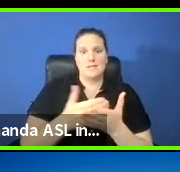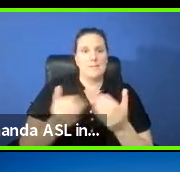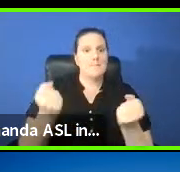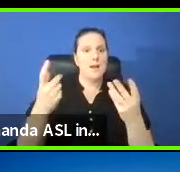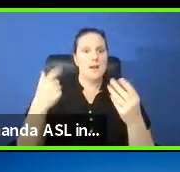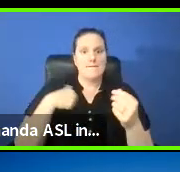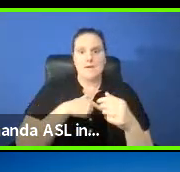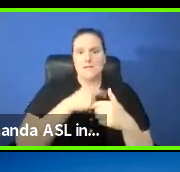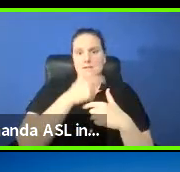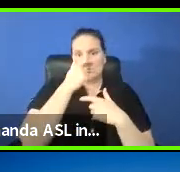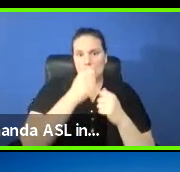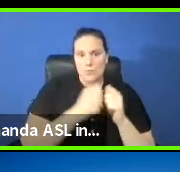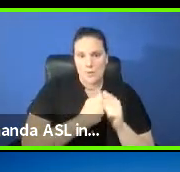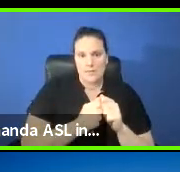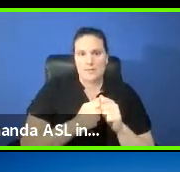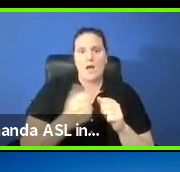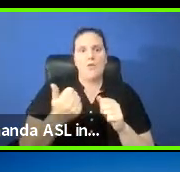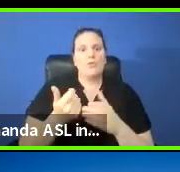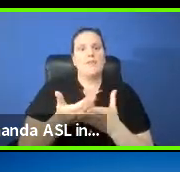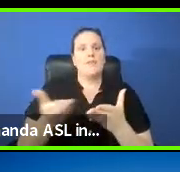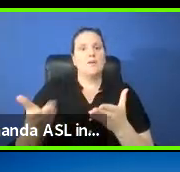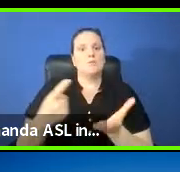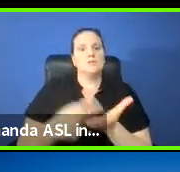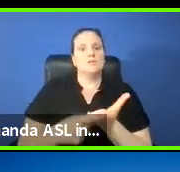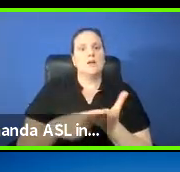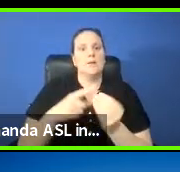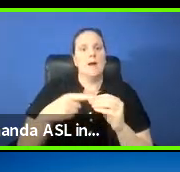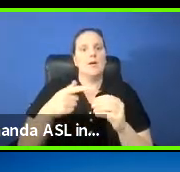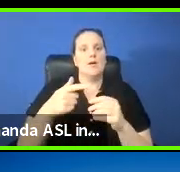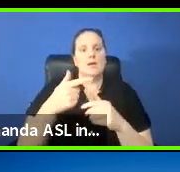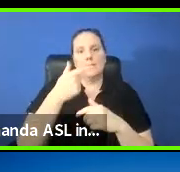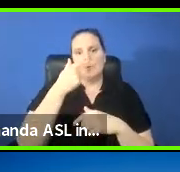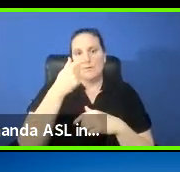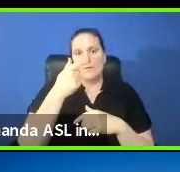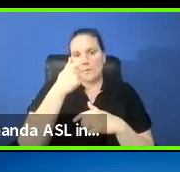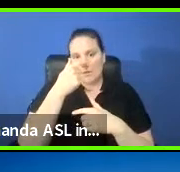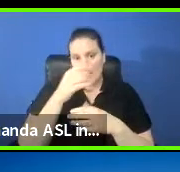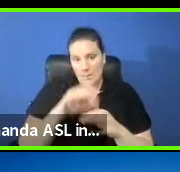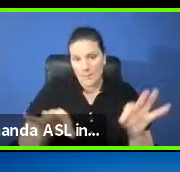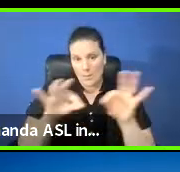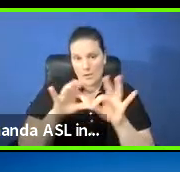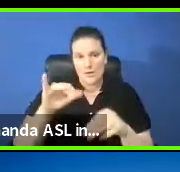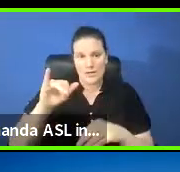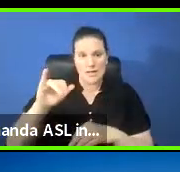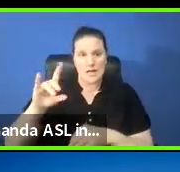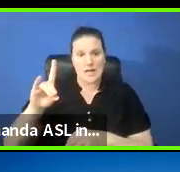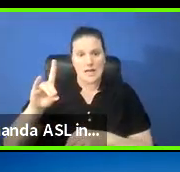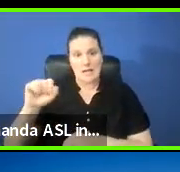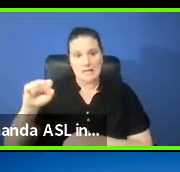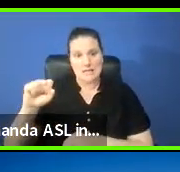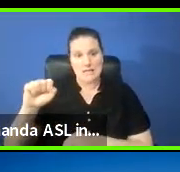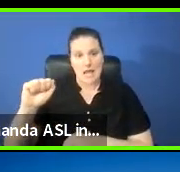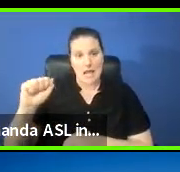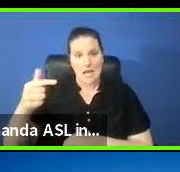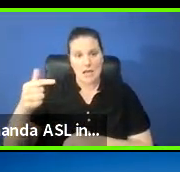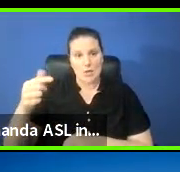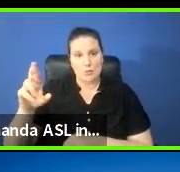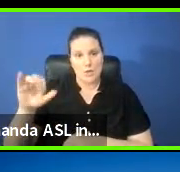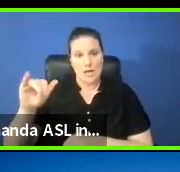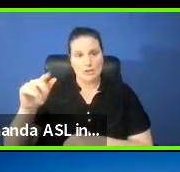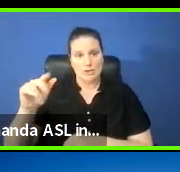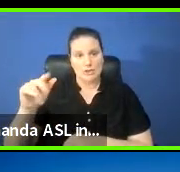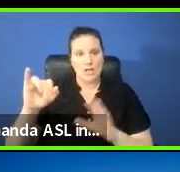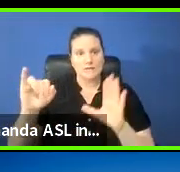in. Another thing that we talked about in our group was the importance of disaggregation and identifying